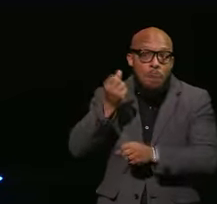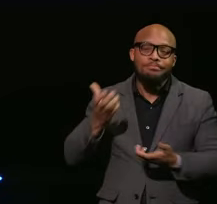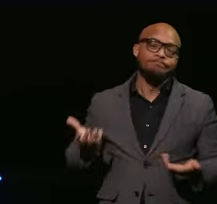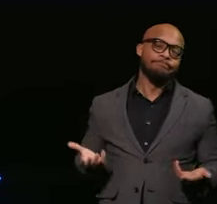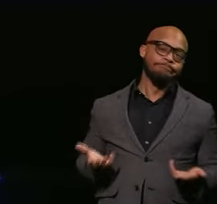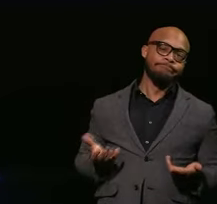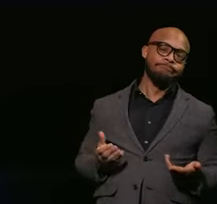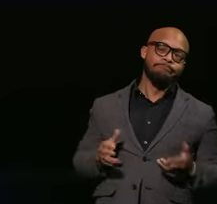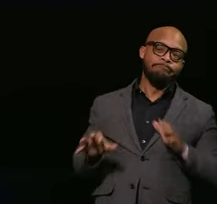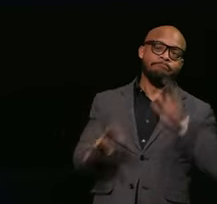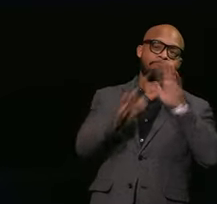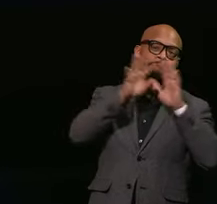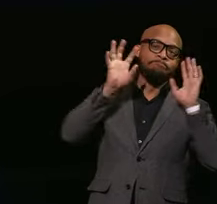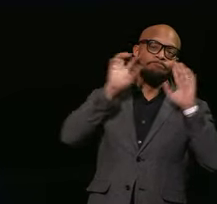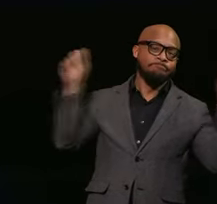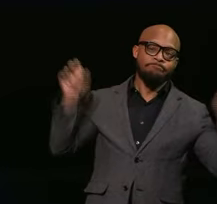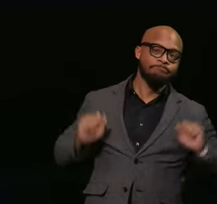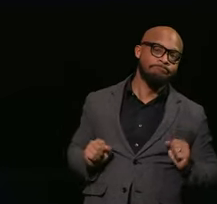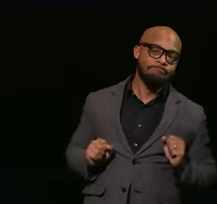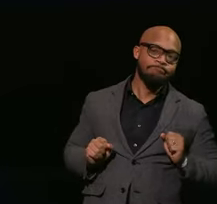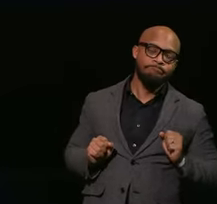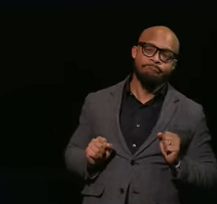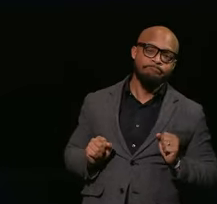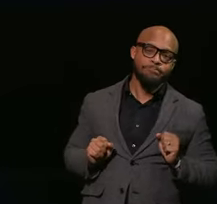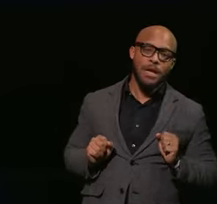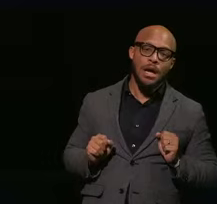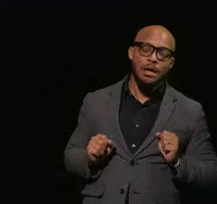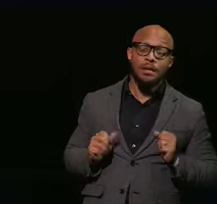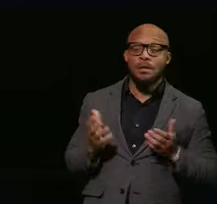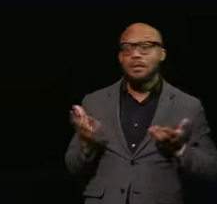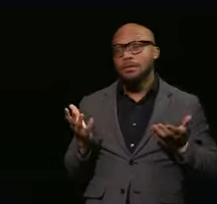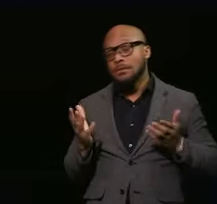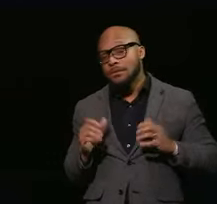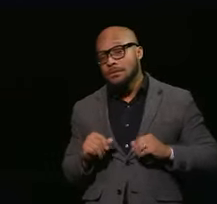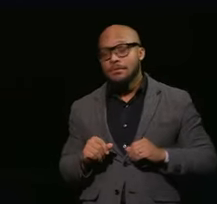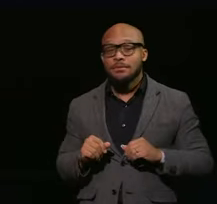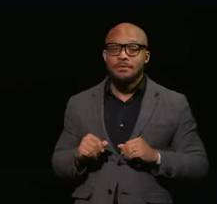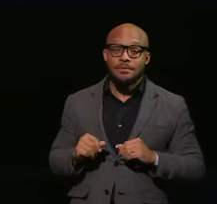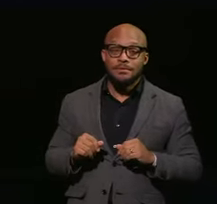being elected to the presidency. Or at least, you know,